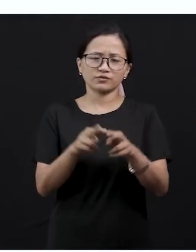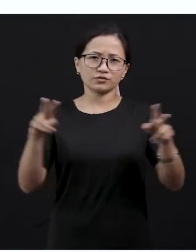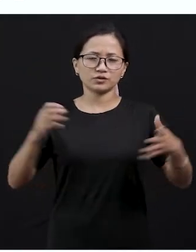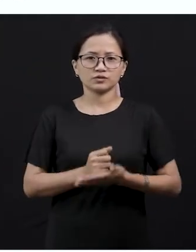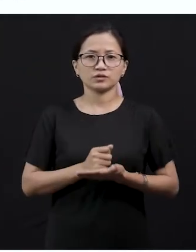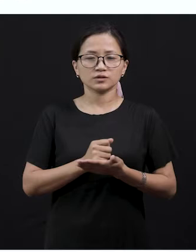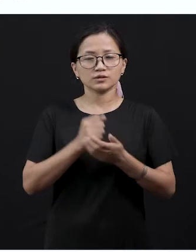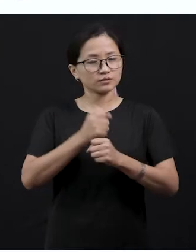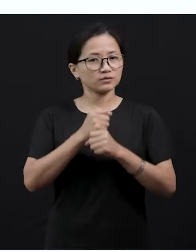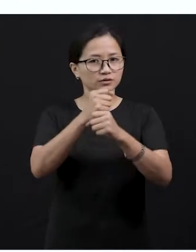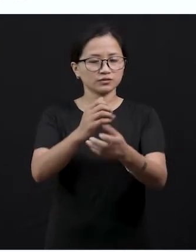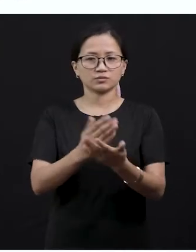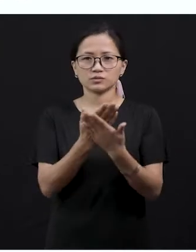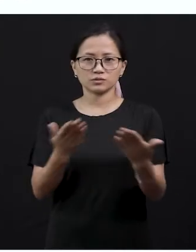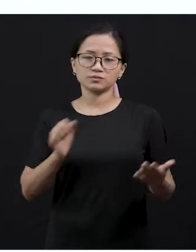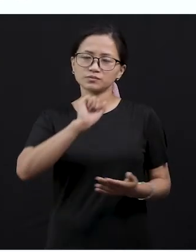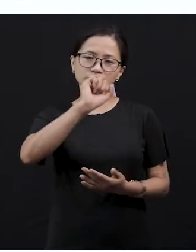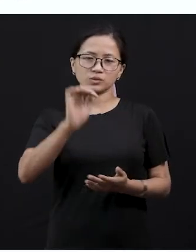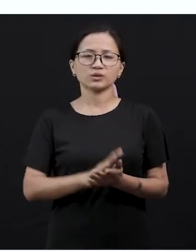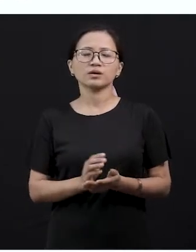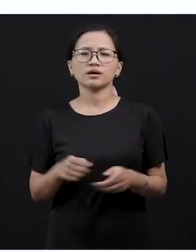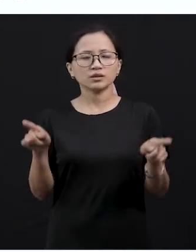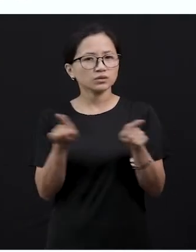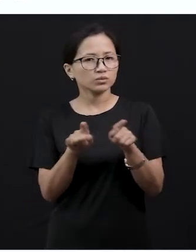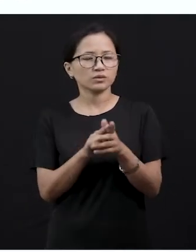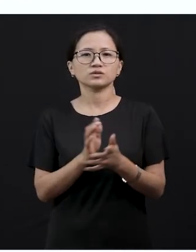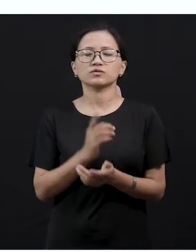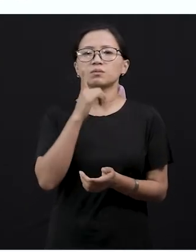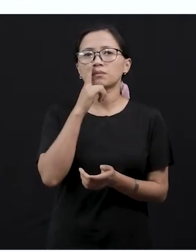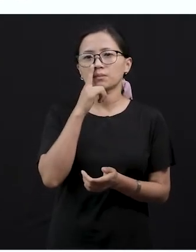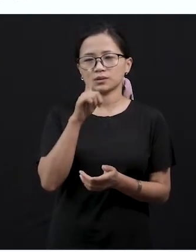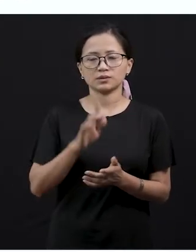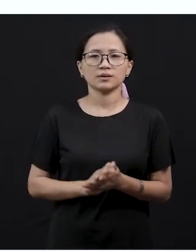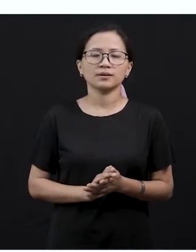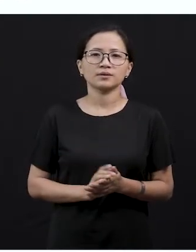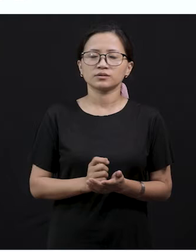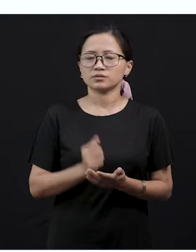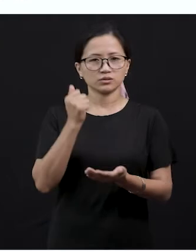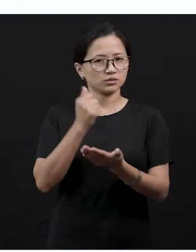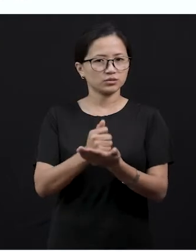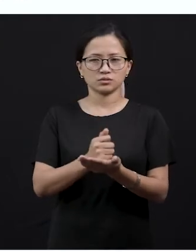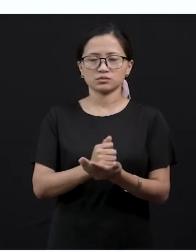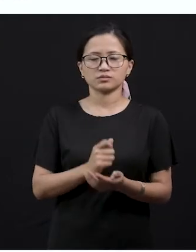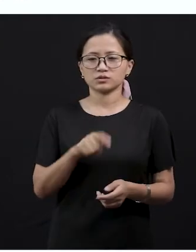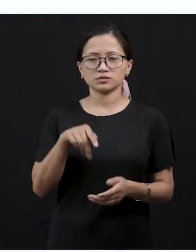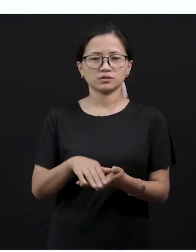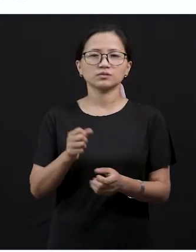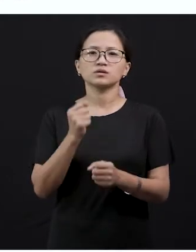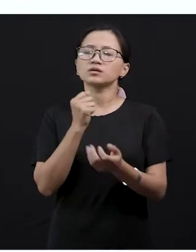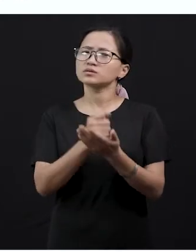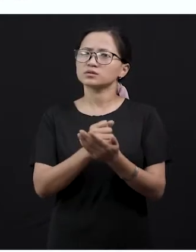for themselves as well as for mother. But what mother said is that they shall not have present this